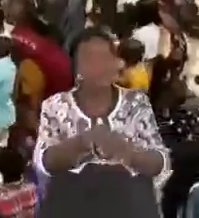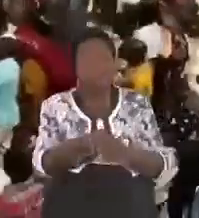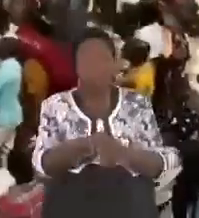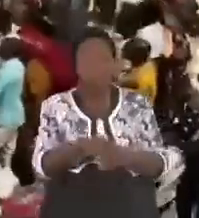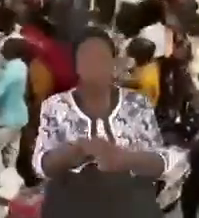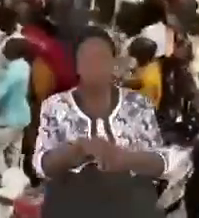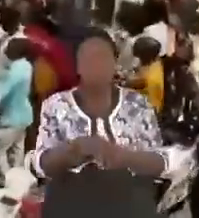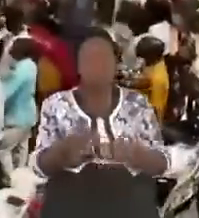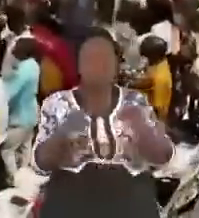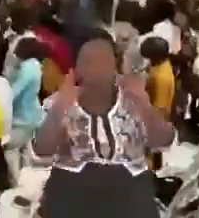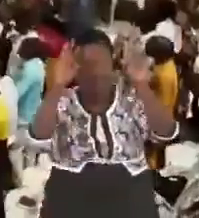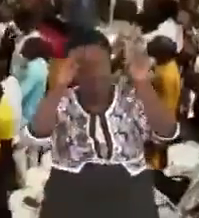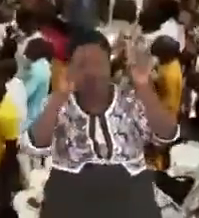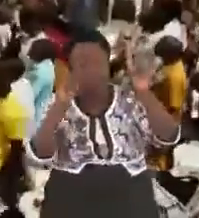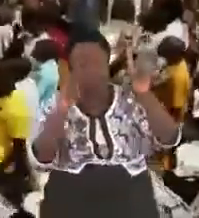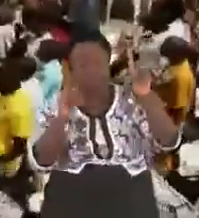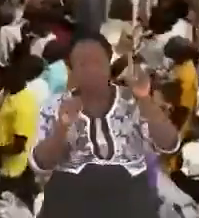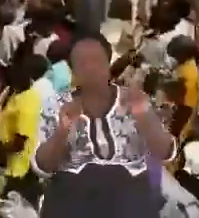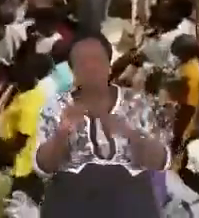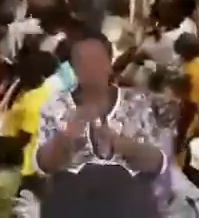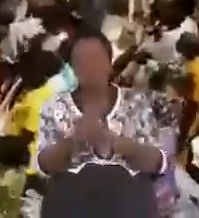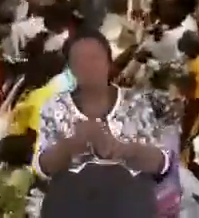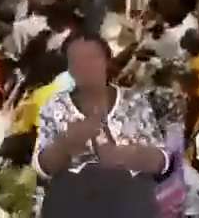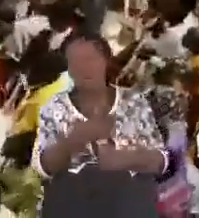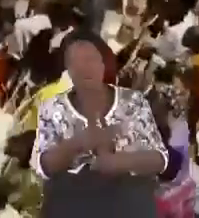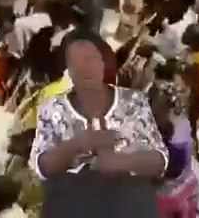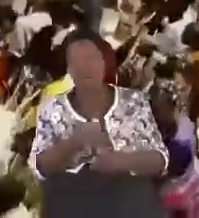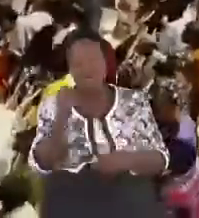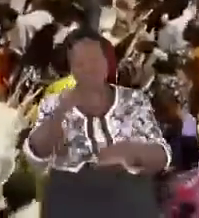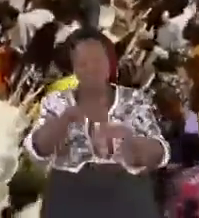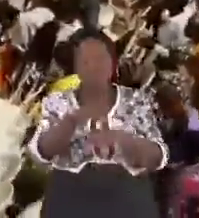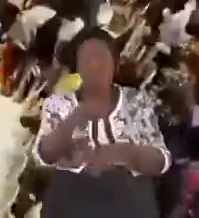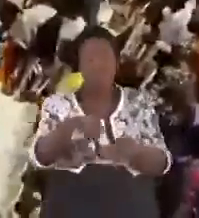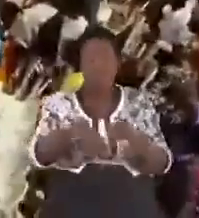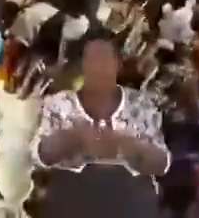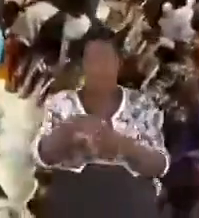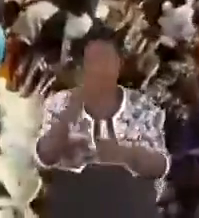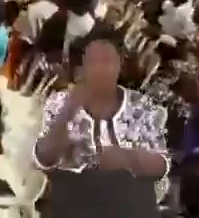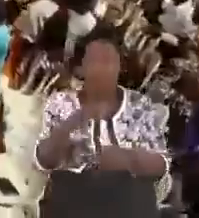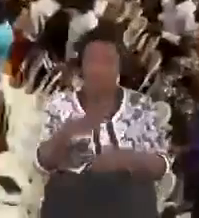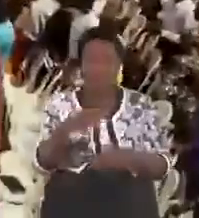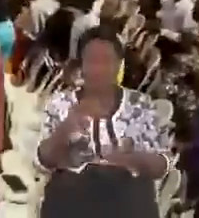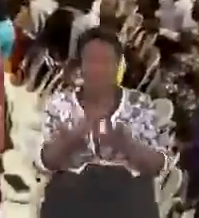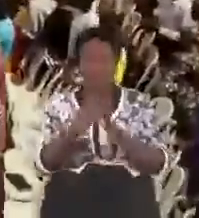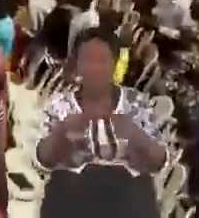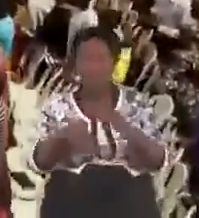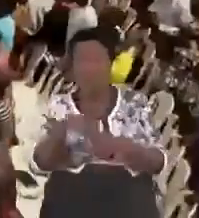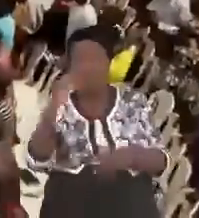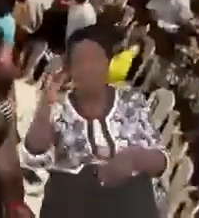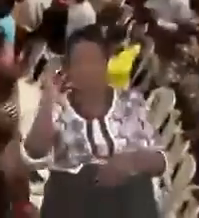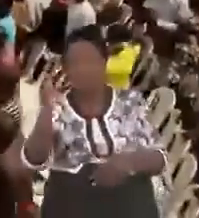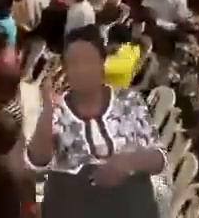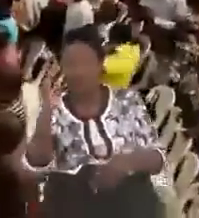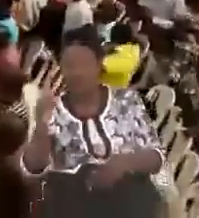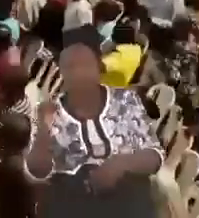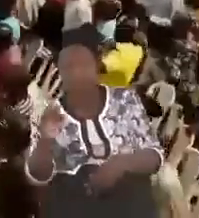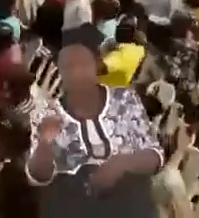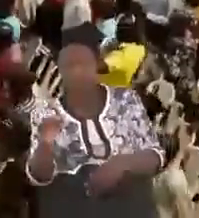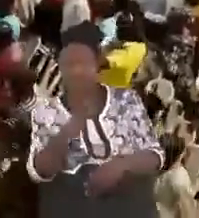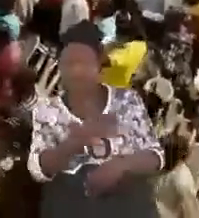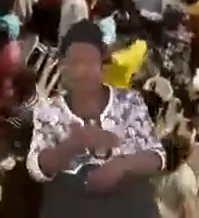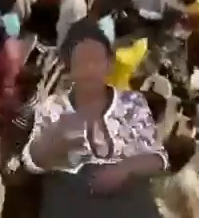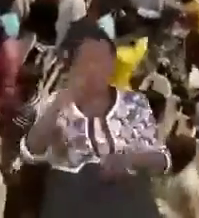him and he sends you forth jesus will be a witness and he'll give you the